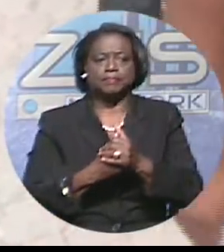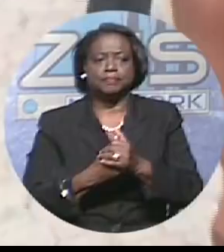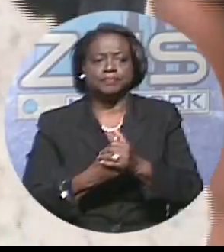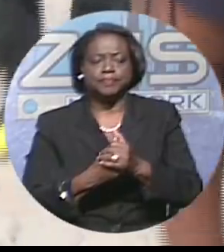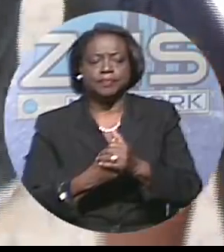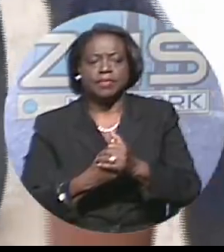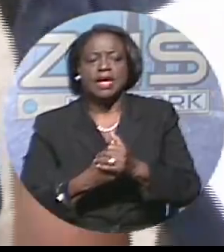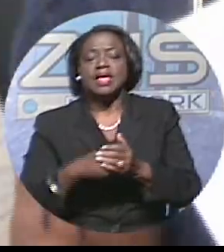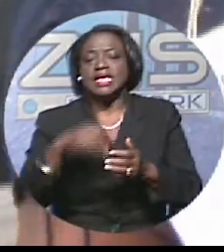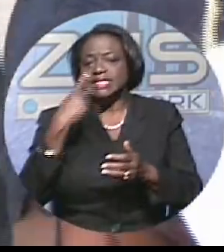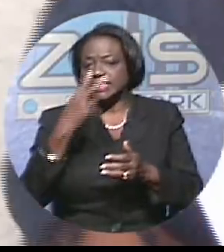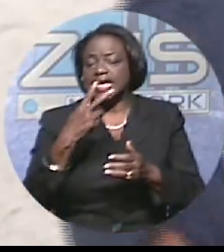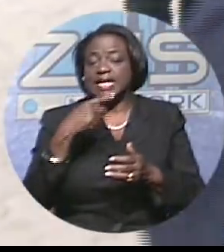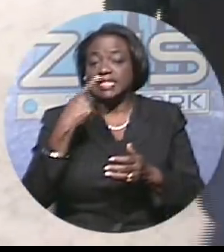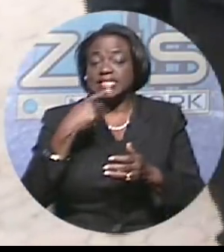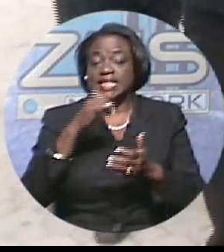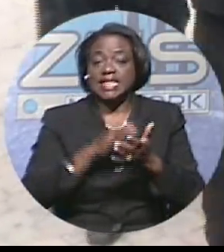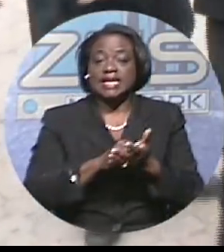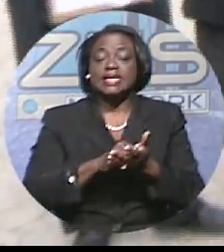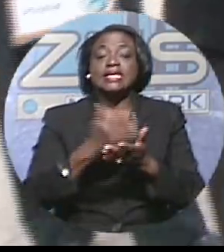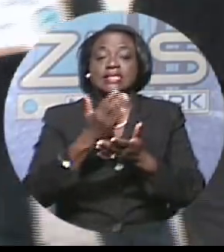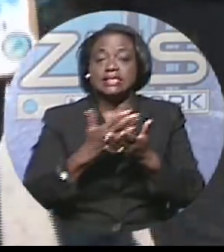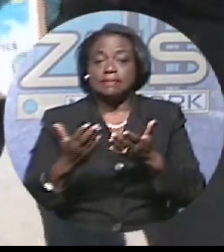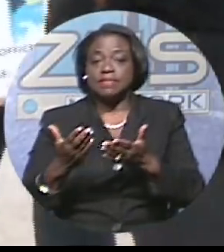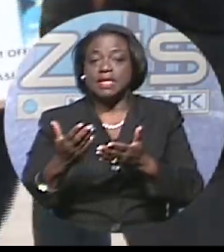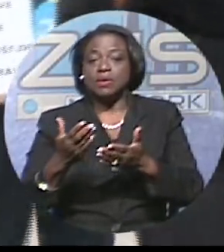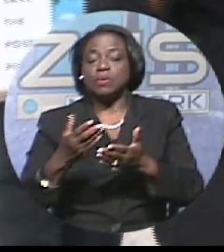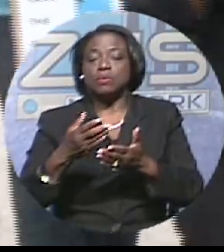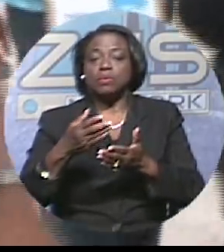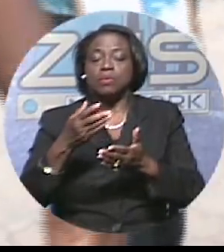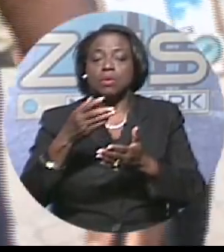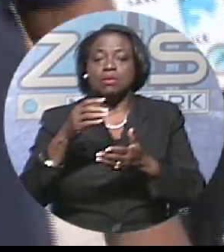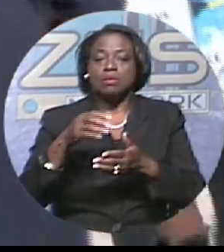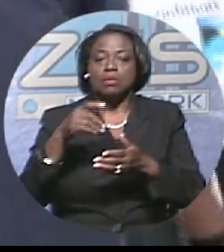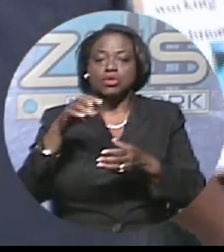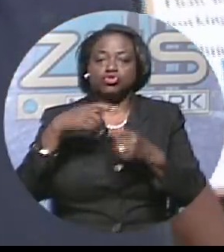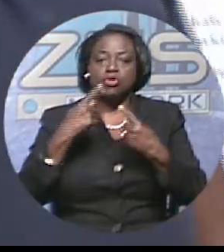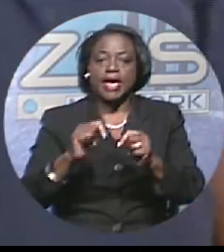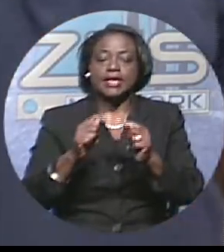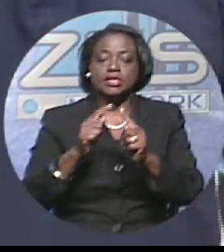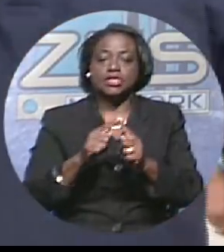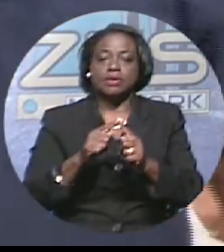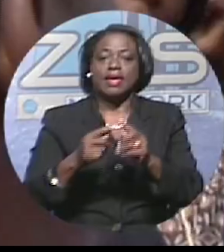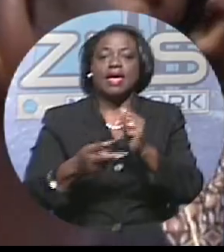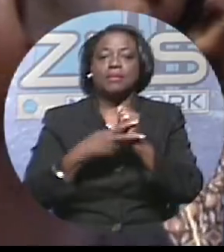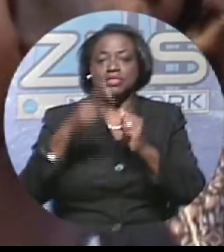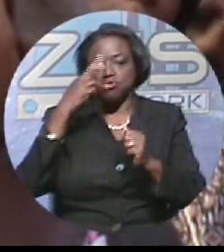rodent problem. We understand that plans are underway to relocate those workers to the town center mall.